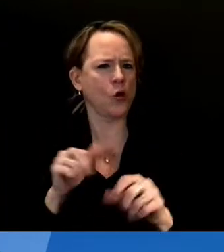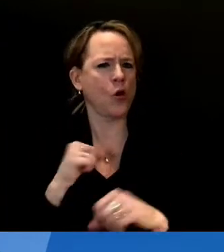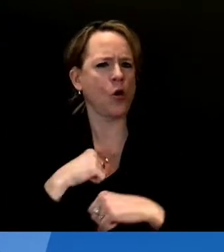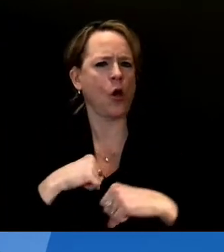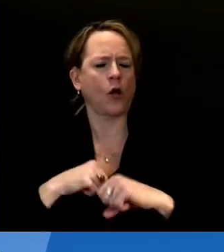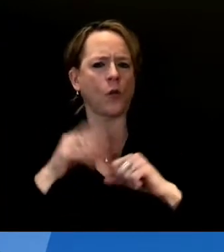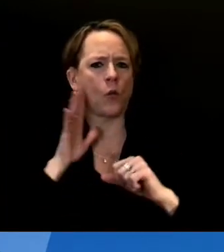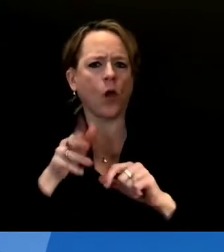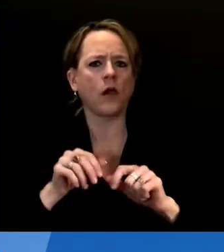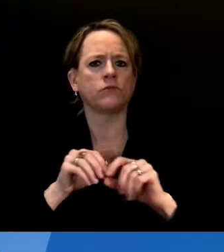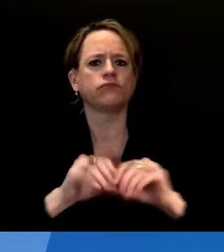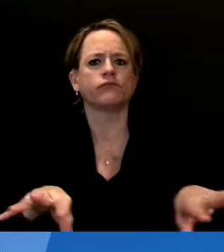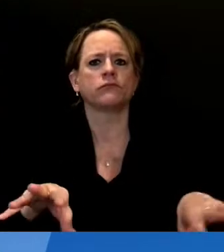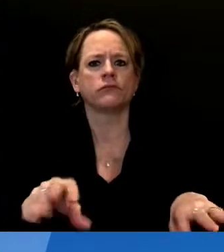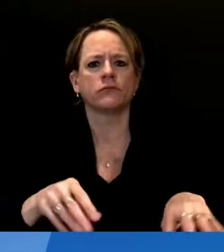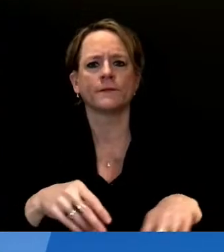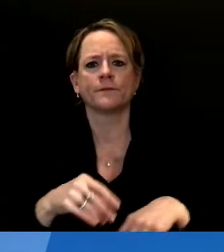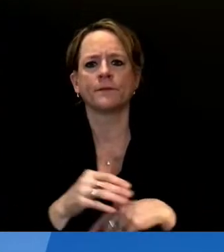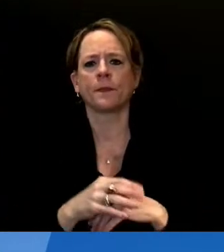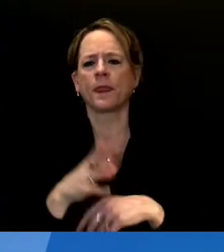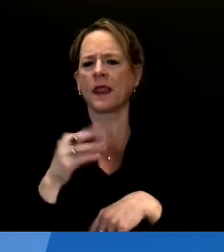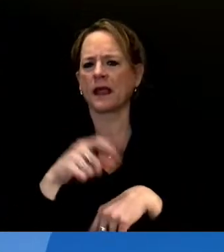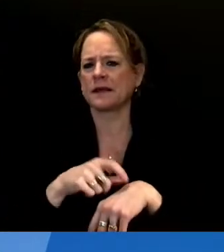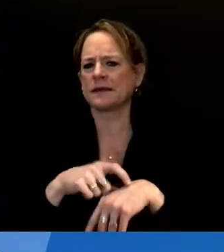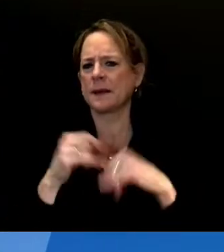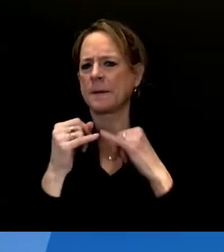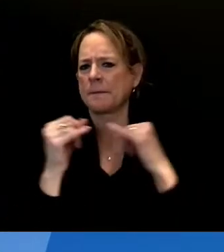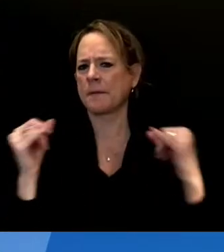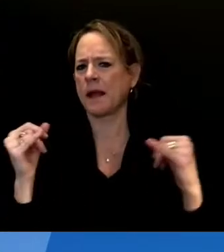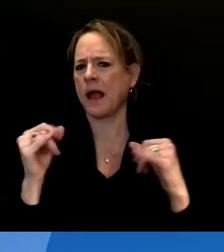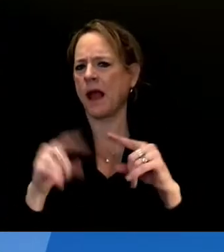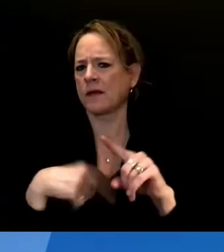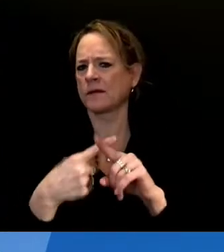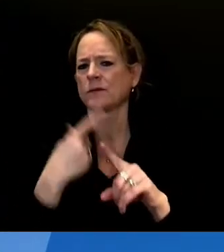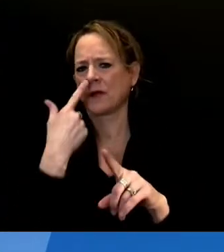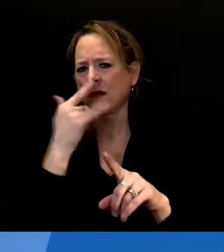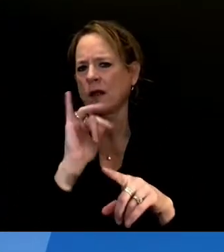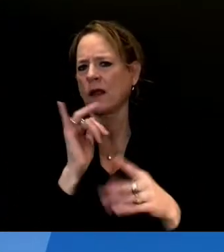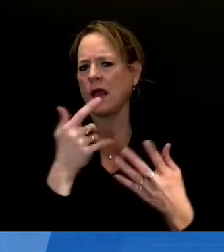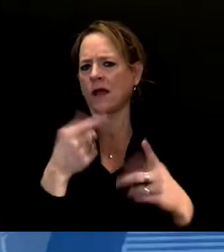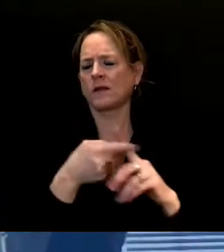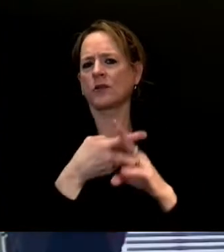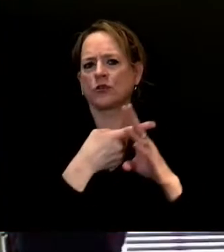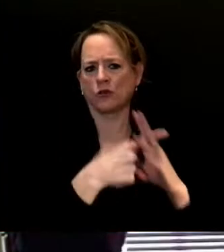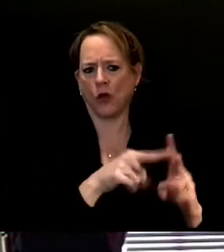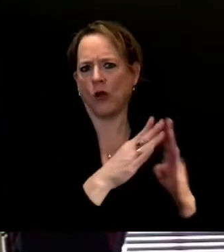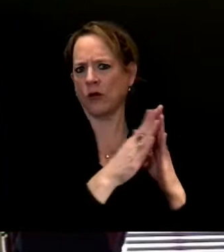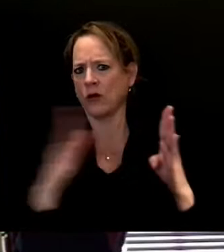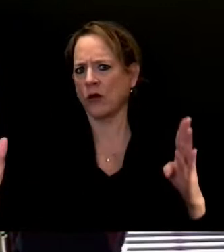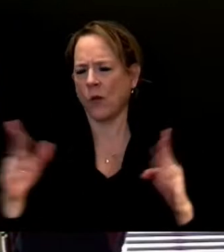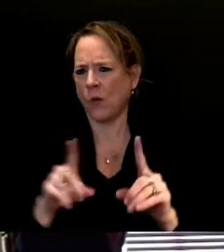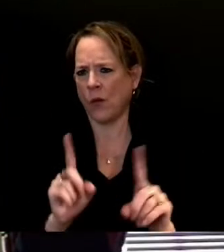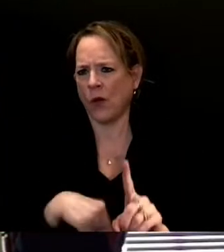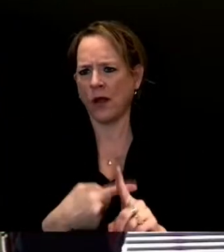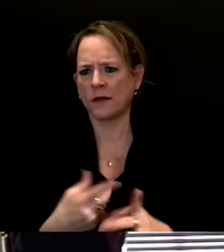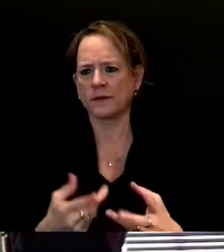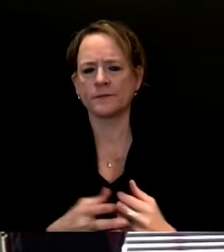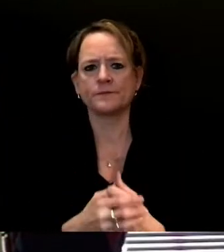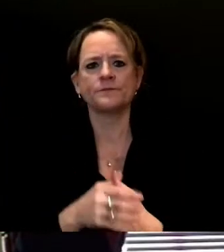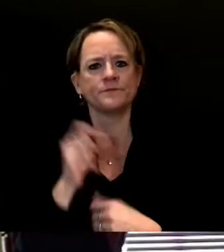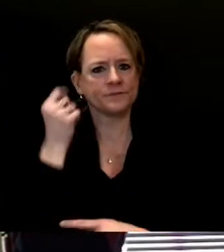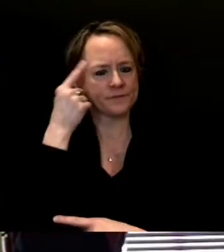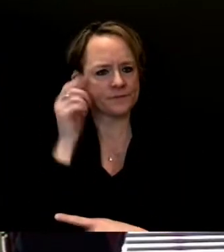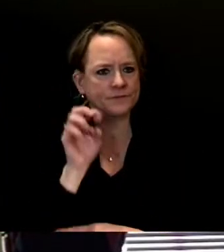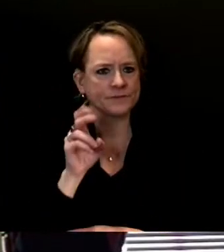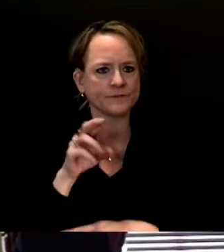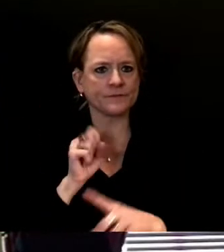does the timeline look like for all this? Thank you. I believe we're initially planning on 200 National